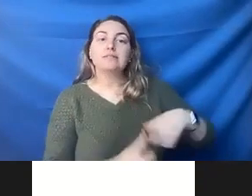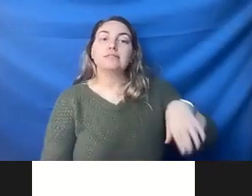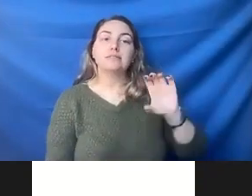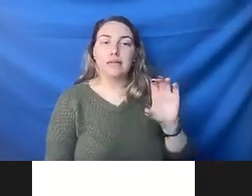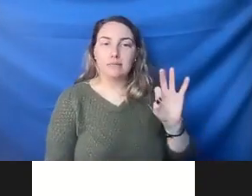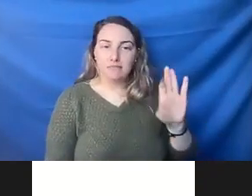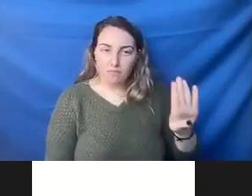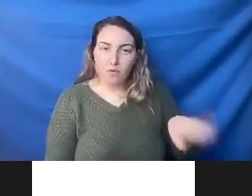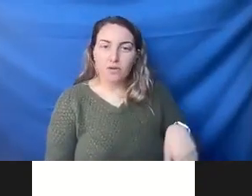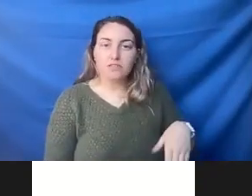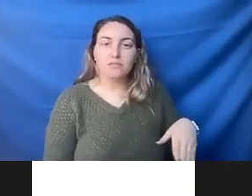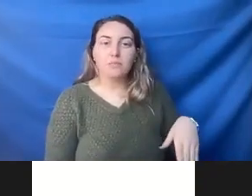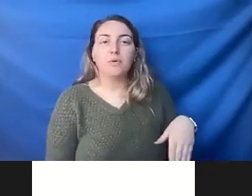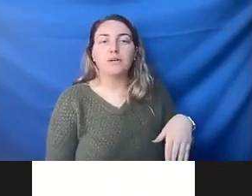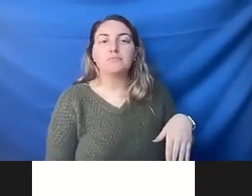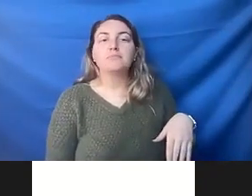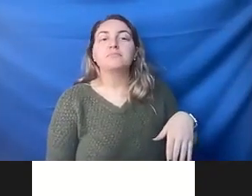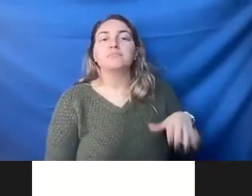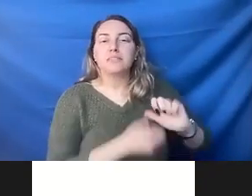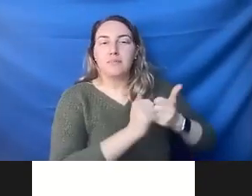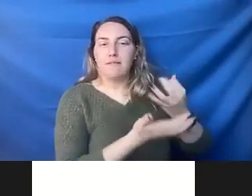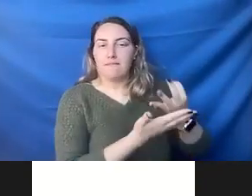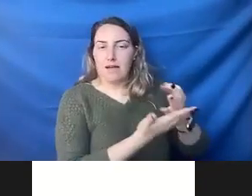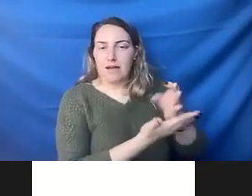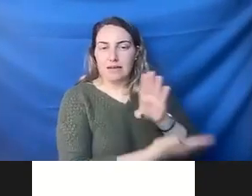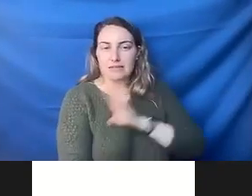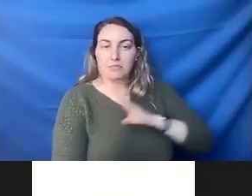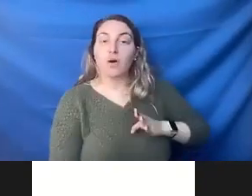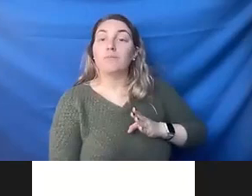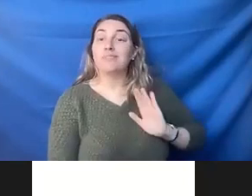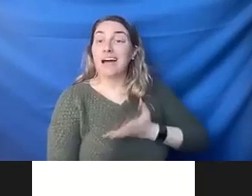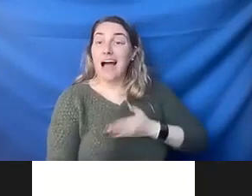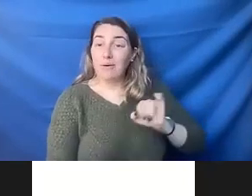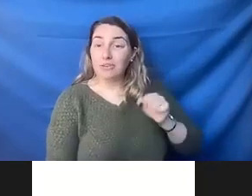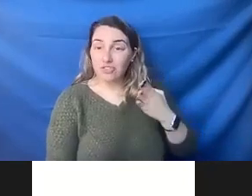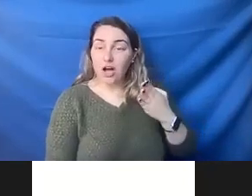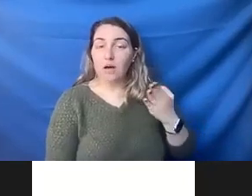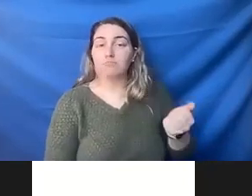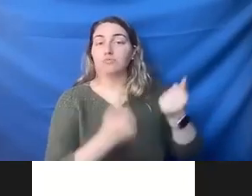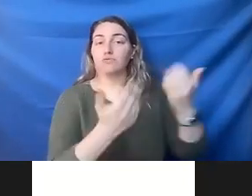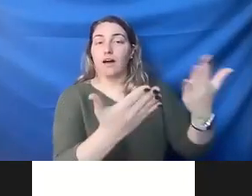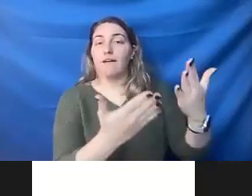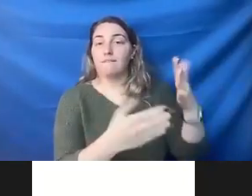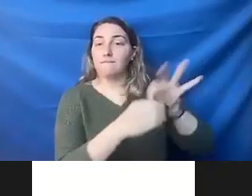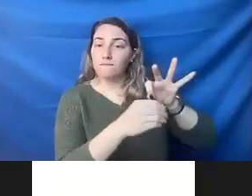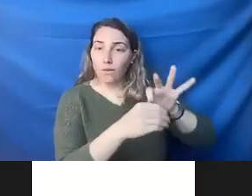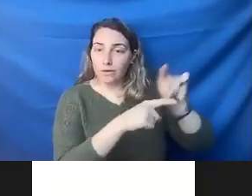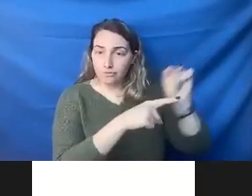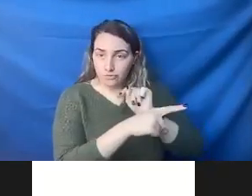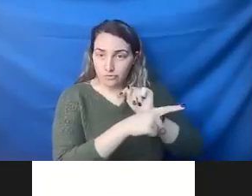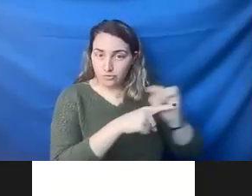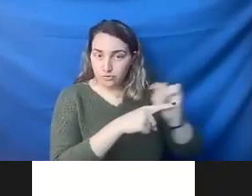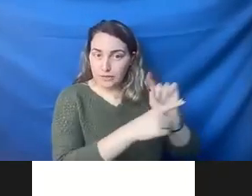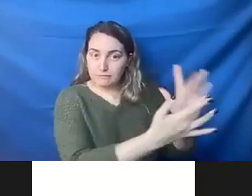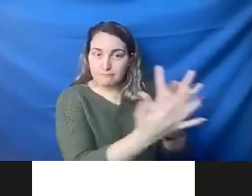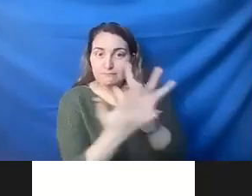and I already mentioned, we are designated by the charter to conduct a voter education campaign to familiarize voters with ranked choice voting. But we are